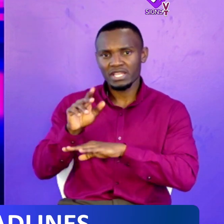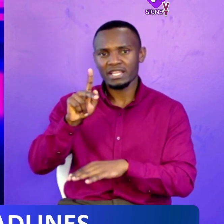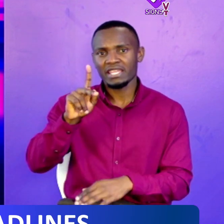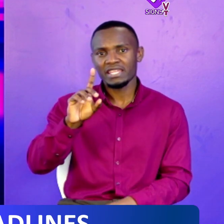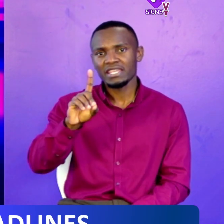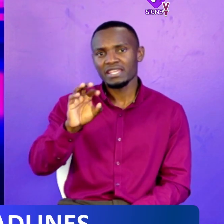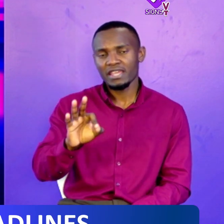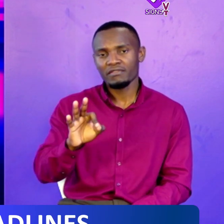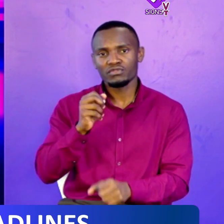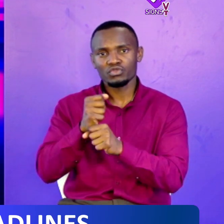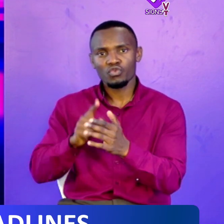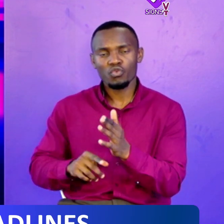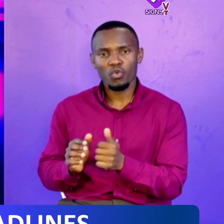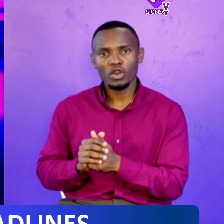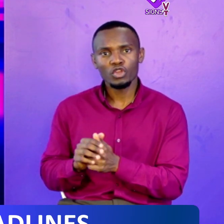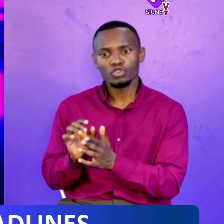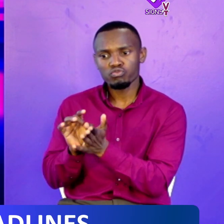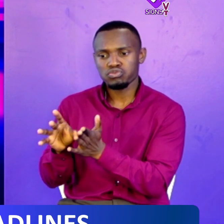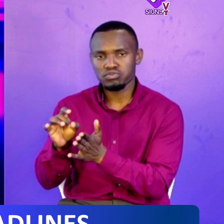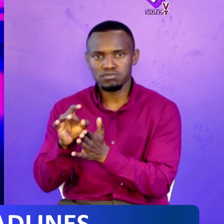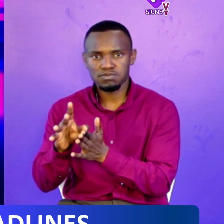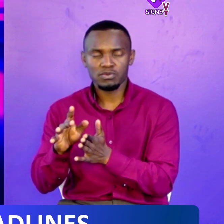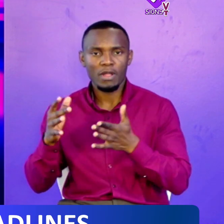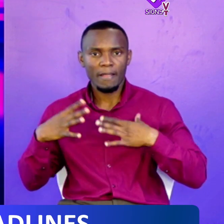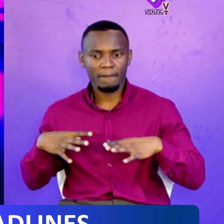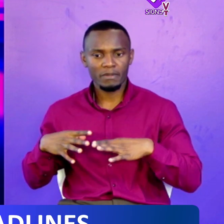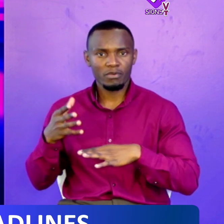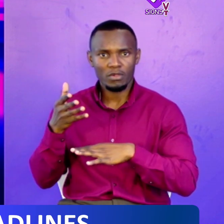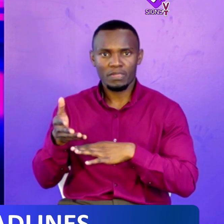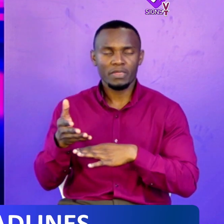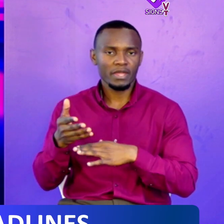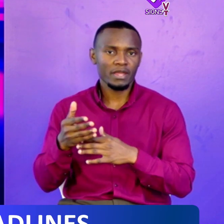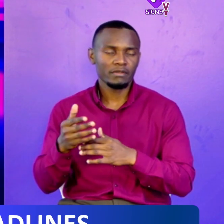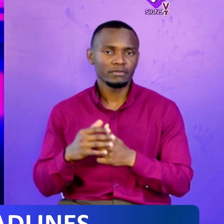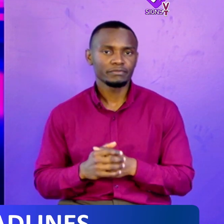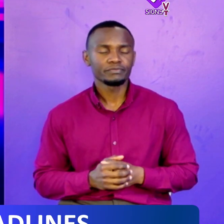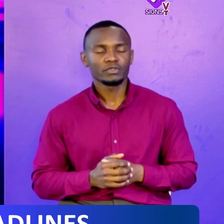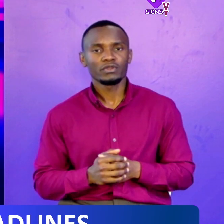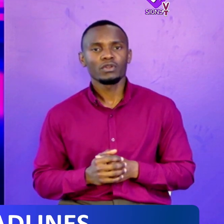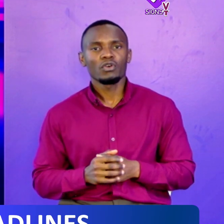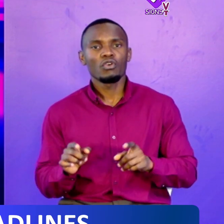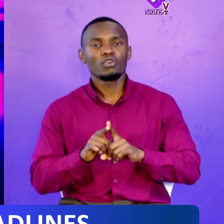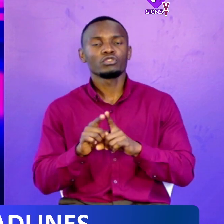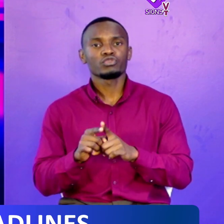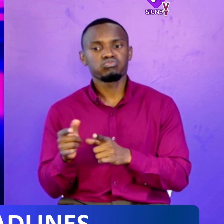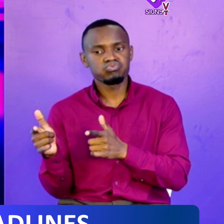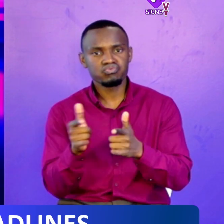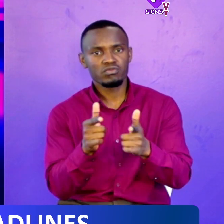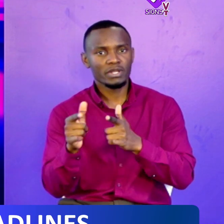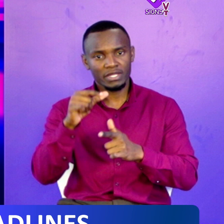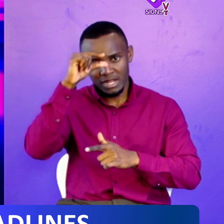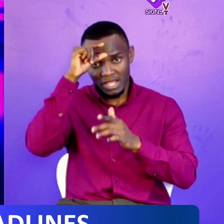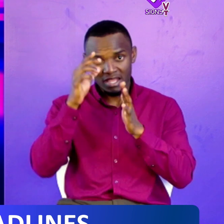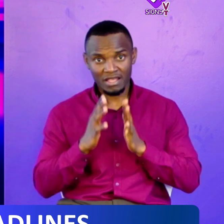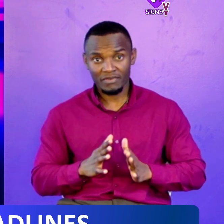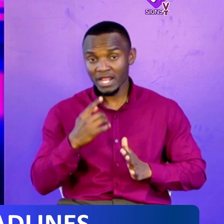forces allegedly operating within the town. And similarly, Mandera Governor Aden Khalif claimed